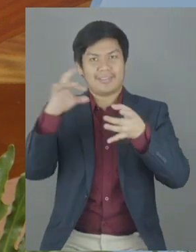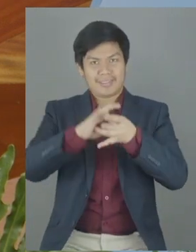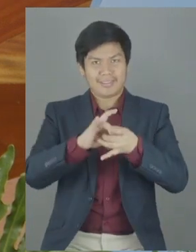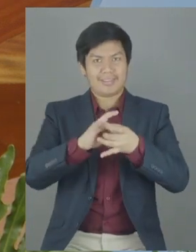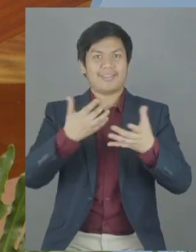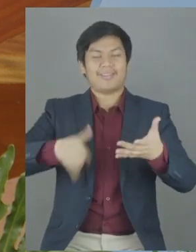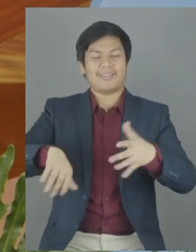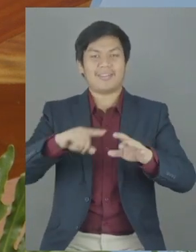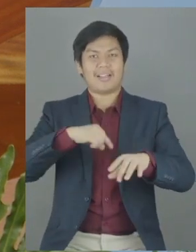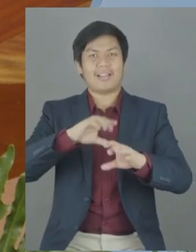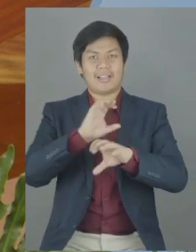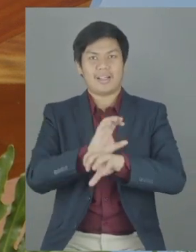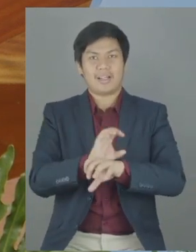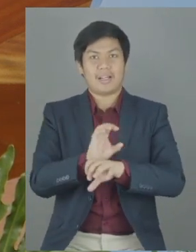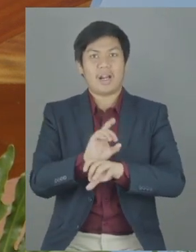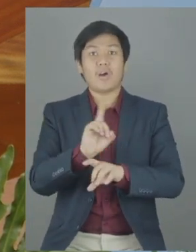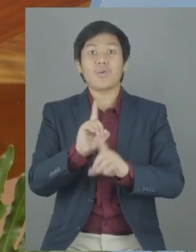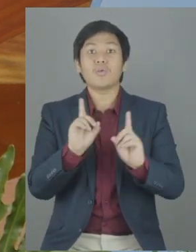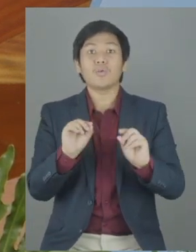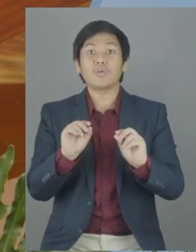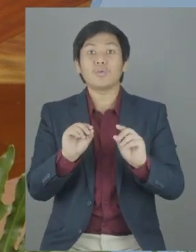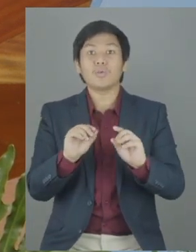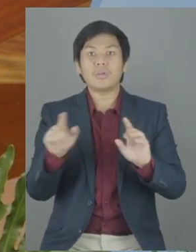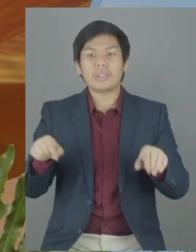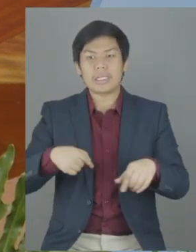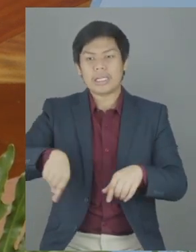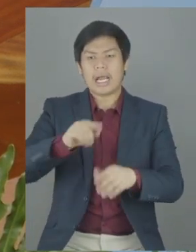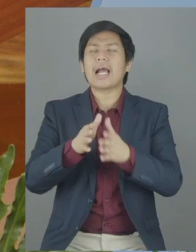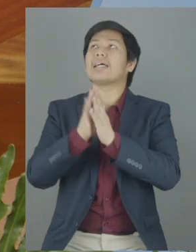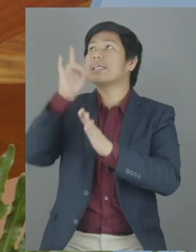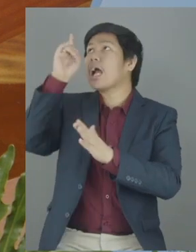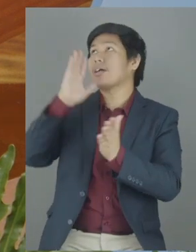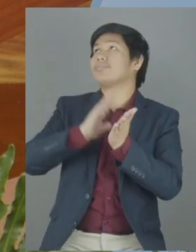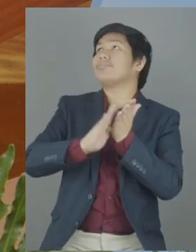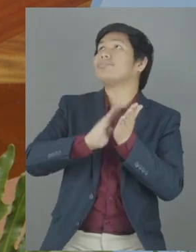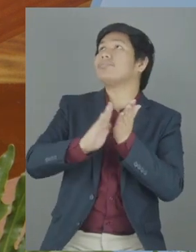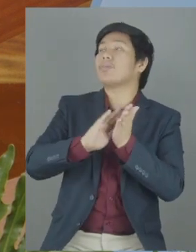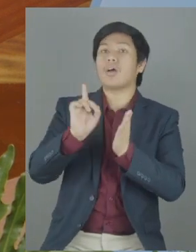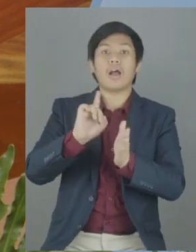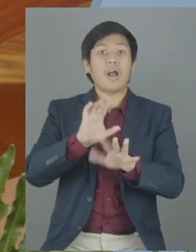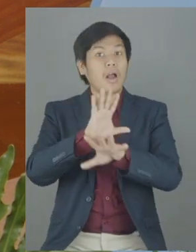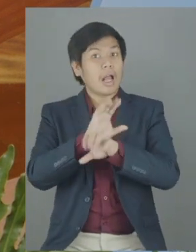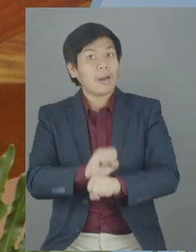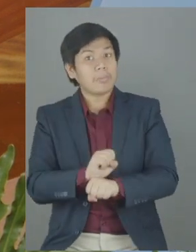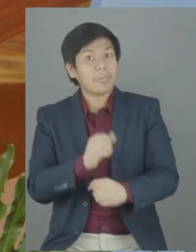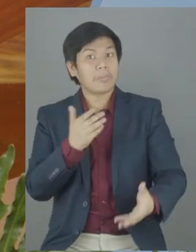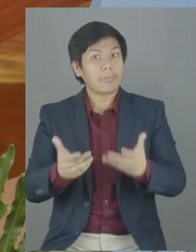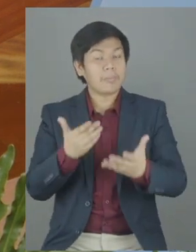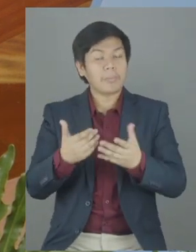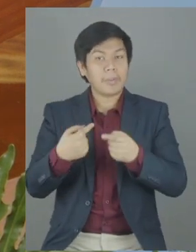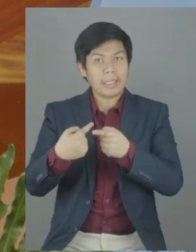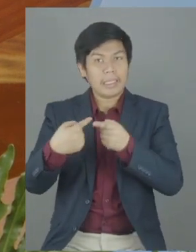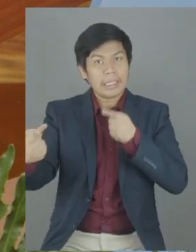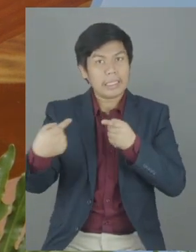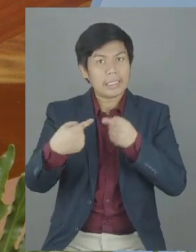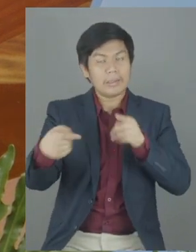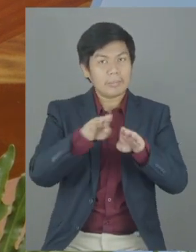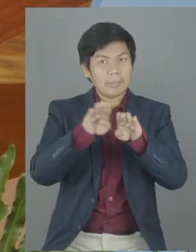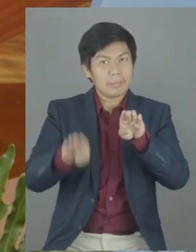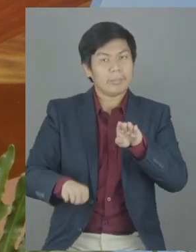are some of the things that you and I should be repenting of? What practices have we been doing that subtly discriminate